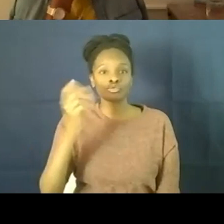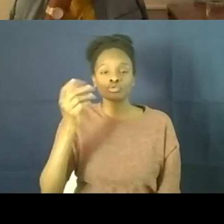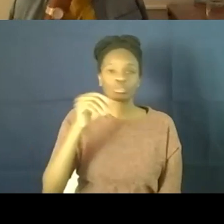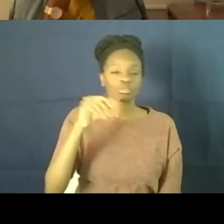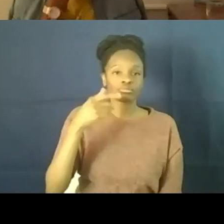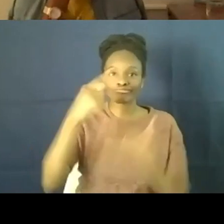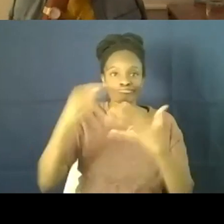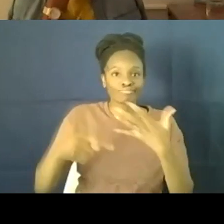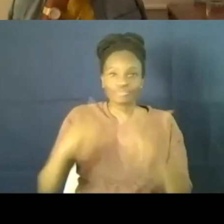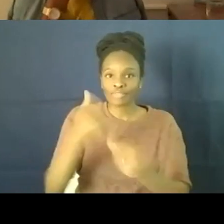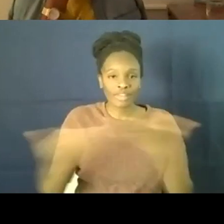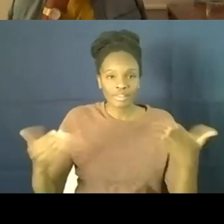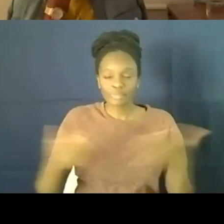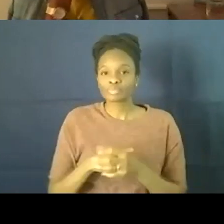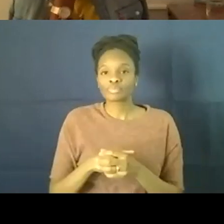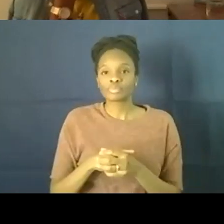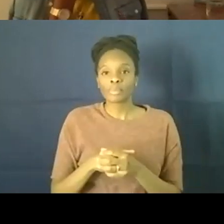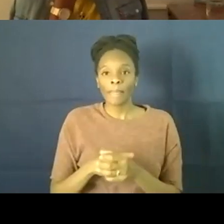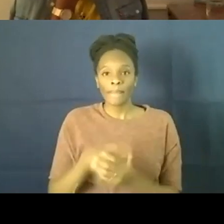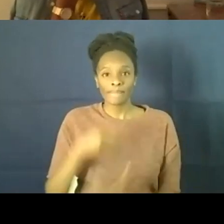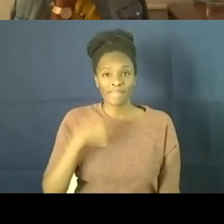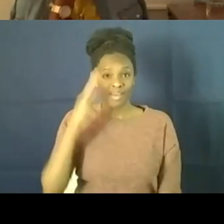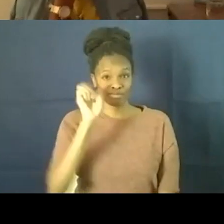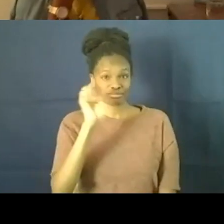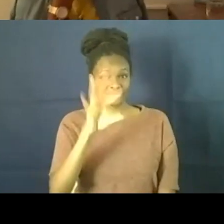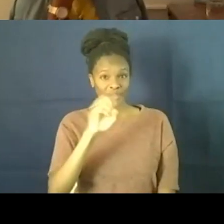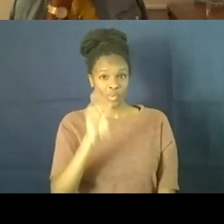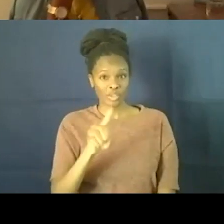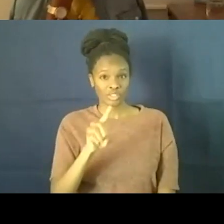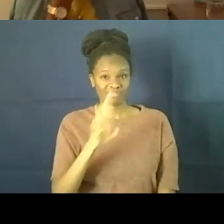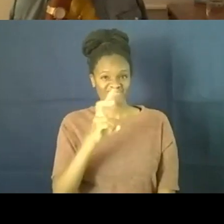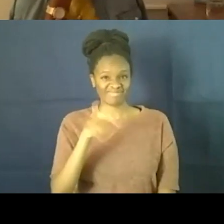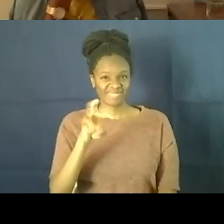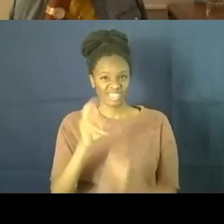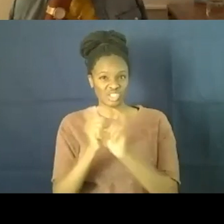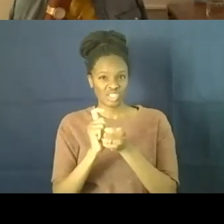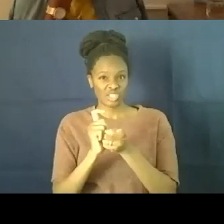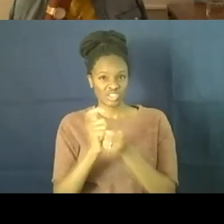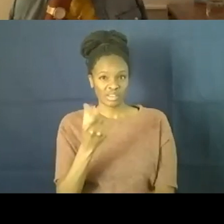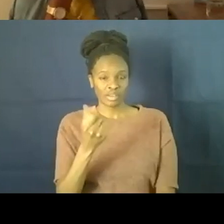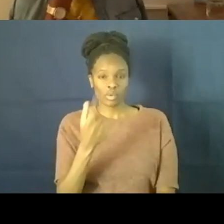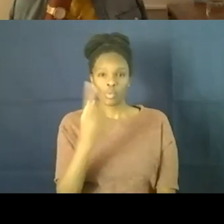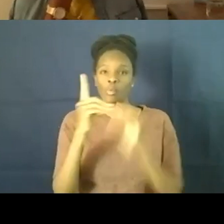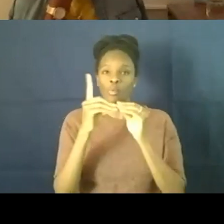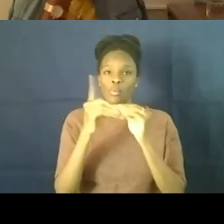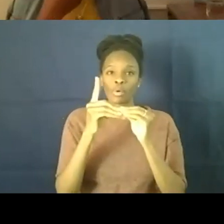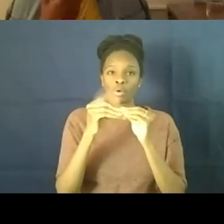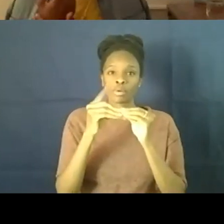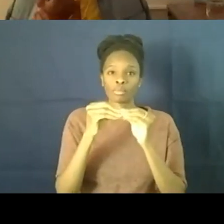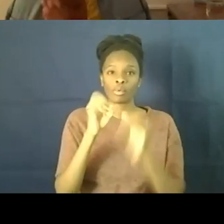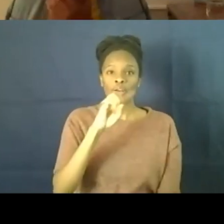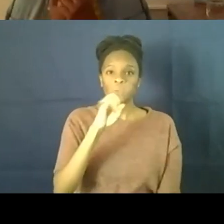room. But one thing, I'm going to throw a question out, just switching gears just a little bit. Kind of one more question for all of us, and then we'll start taking some